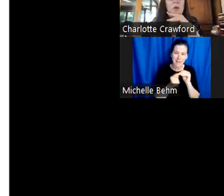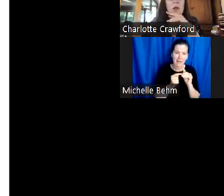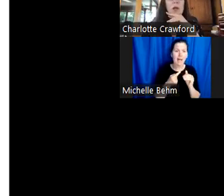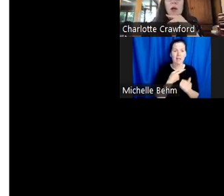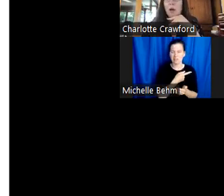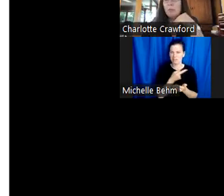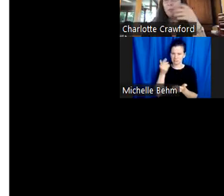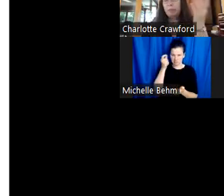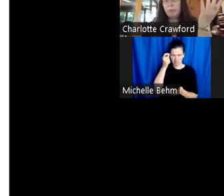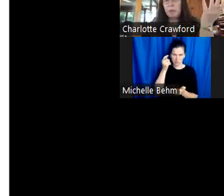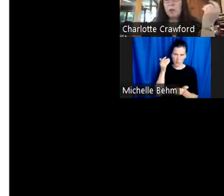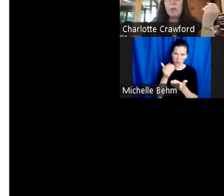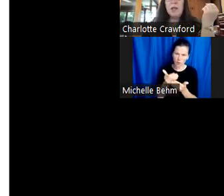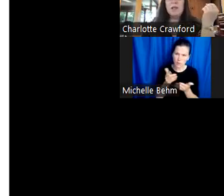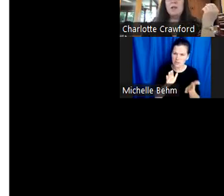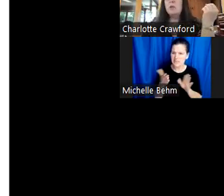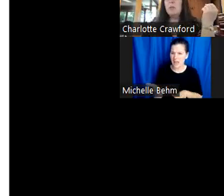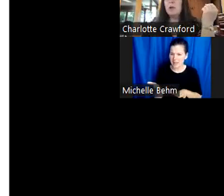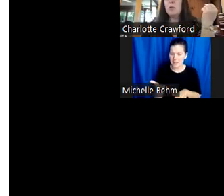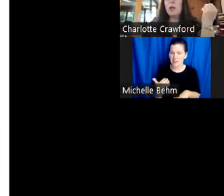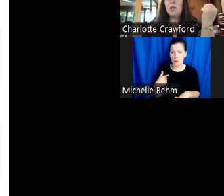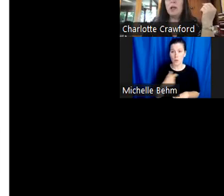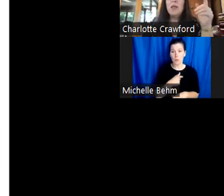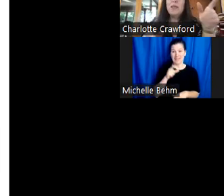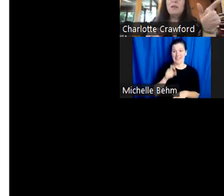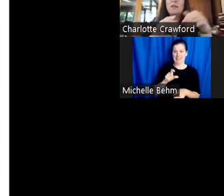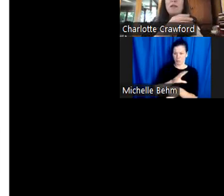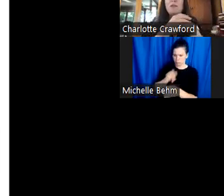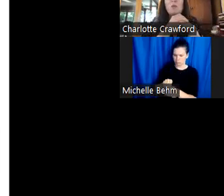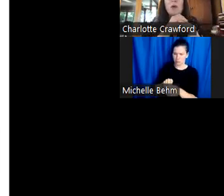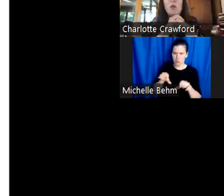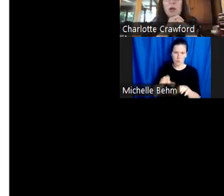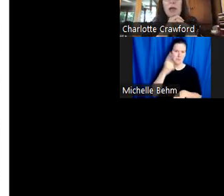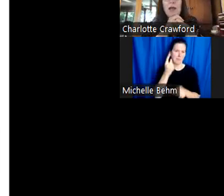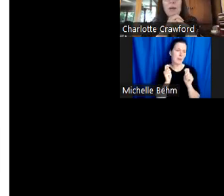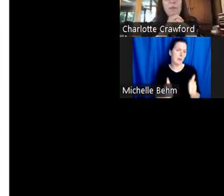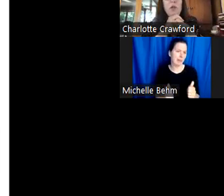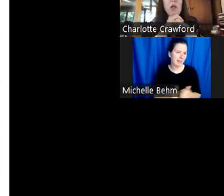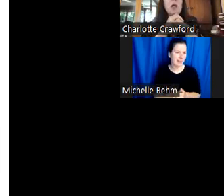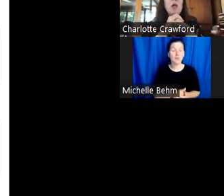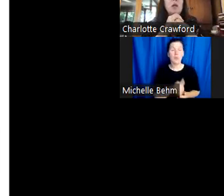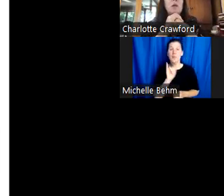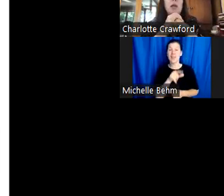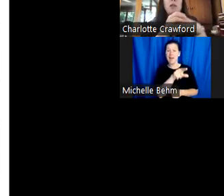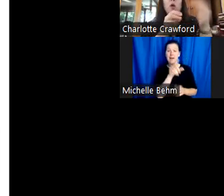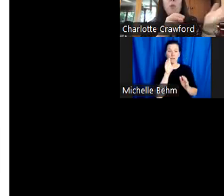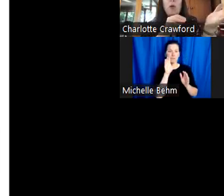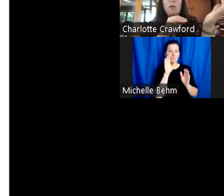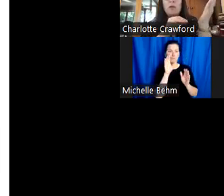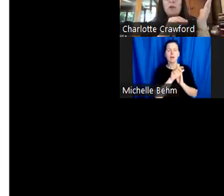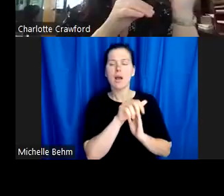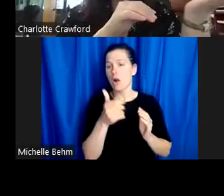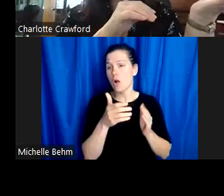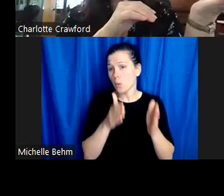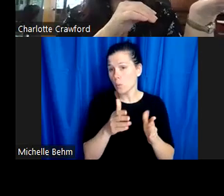dying. So we need to do something quickly. This is a different way to look at it. Okay, the